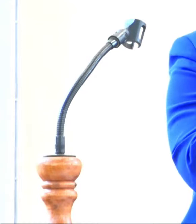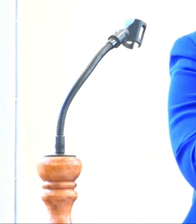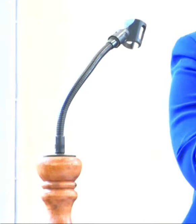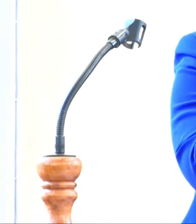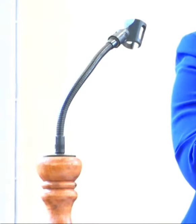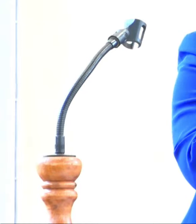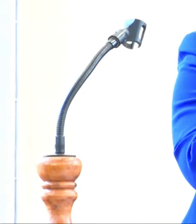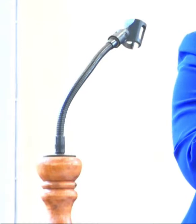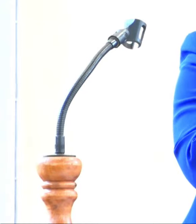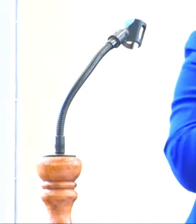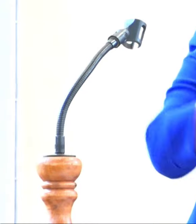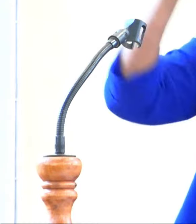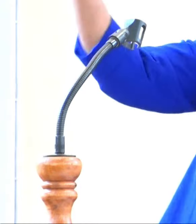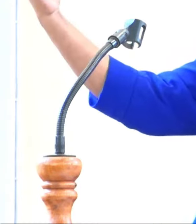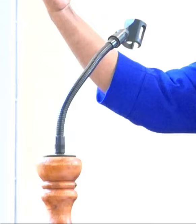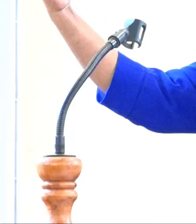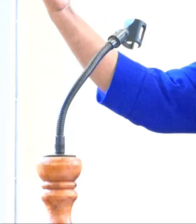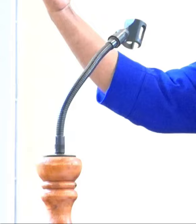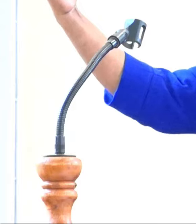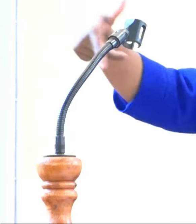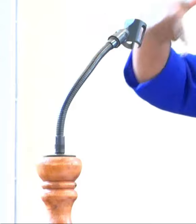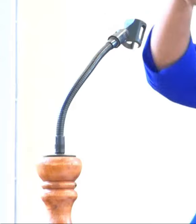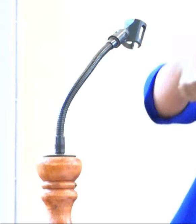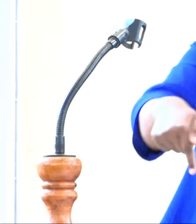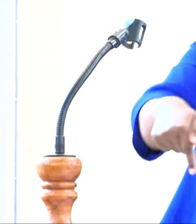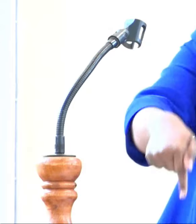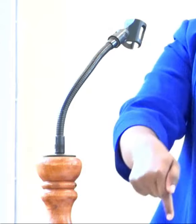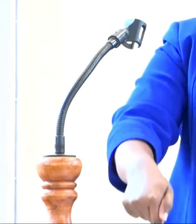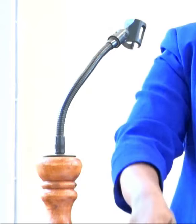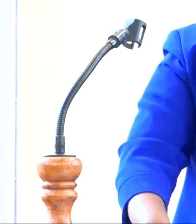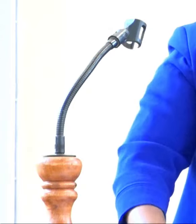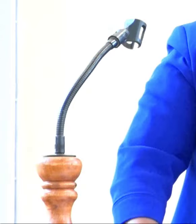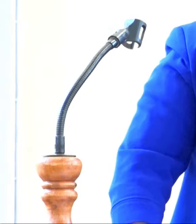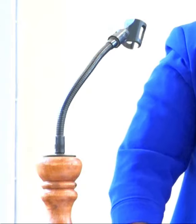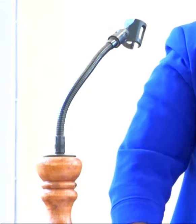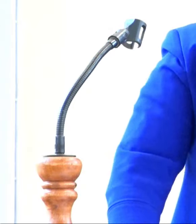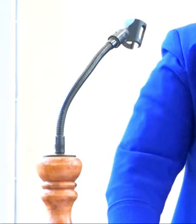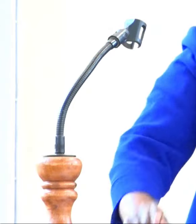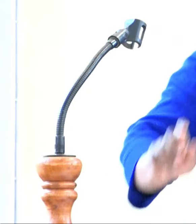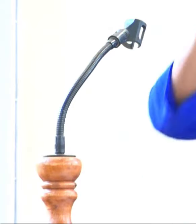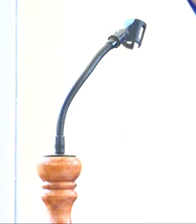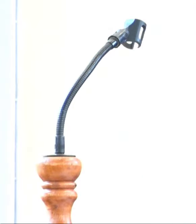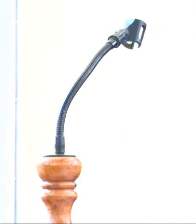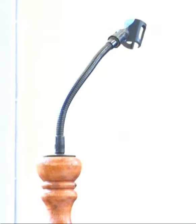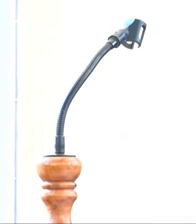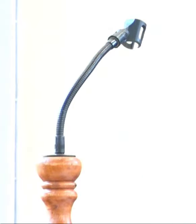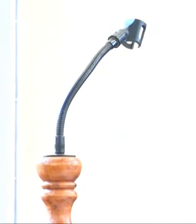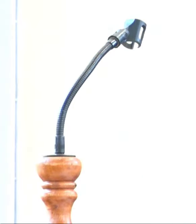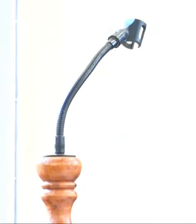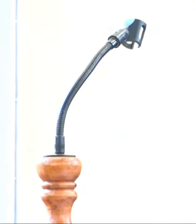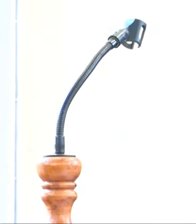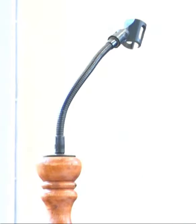morning? Last Sunday, ukuje upige magoti mbele ya Mwenyezi Mungu. Mungu tunaomba